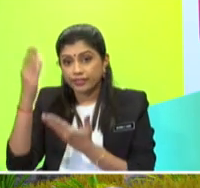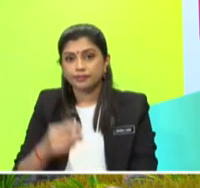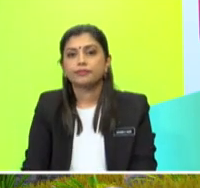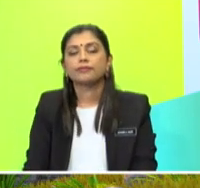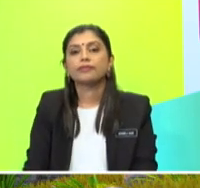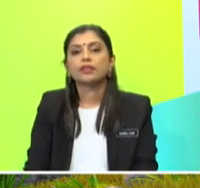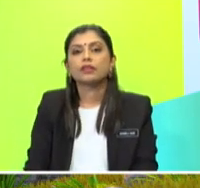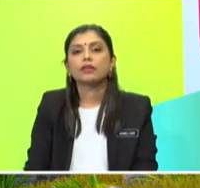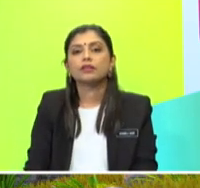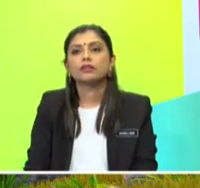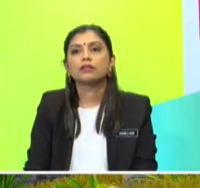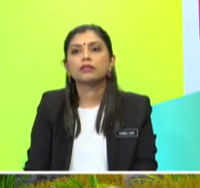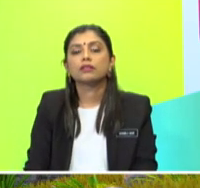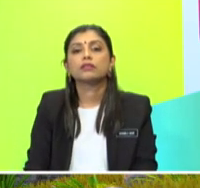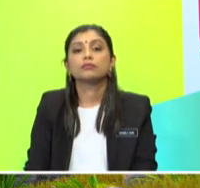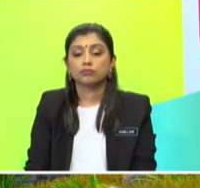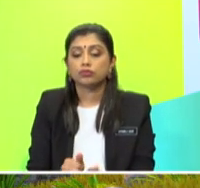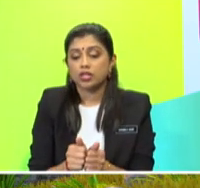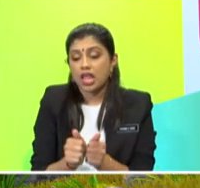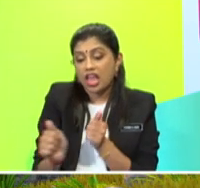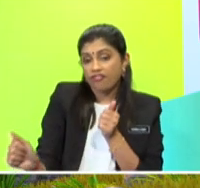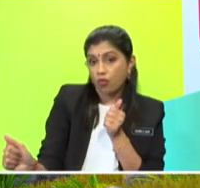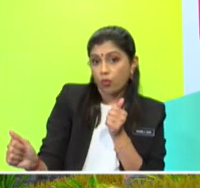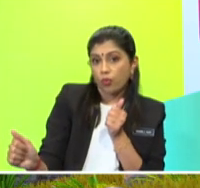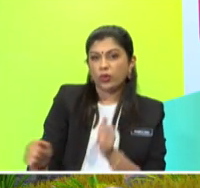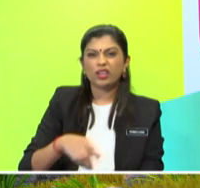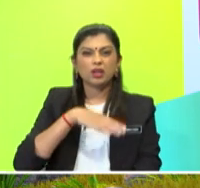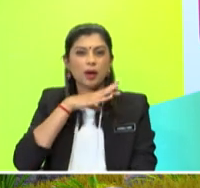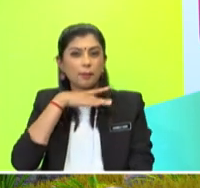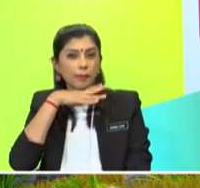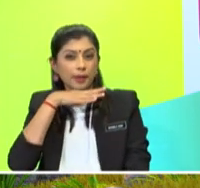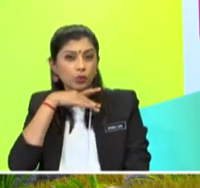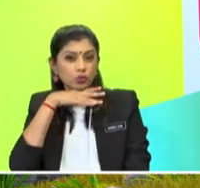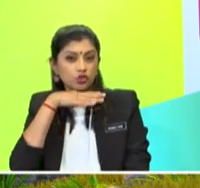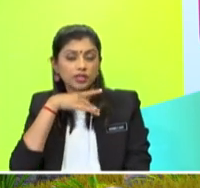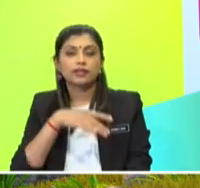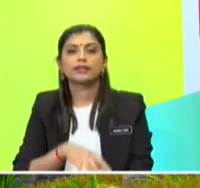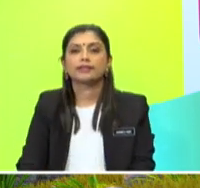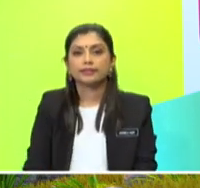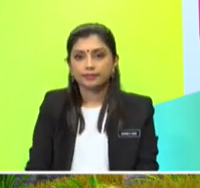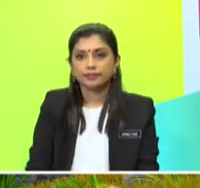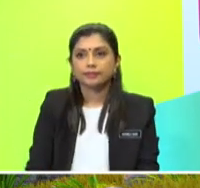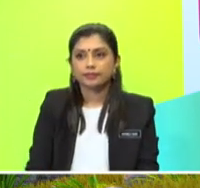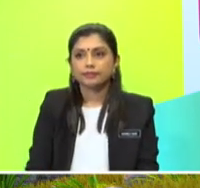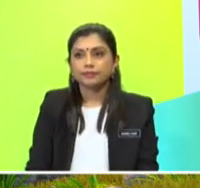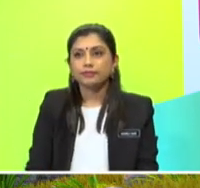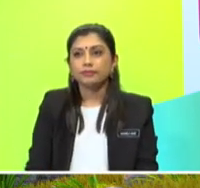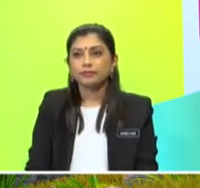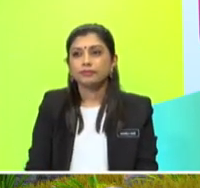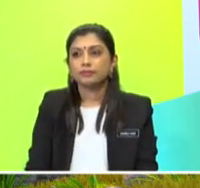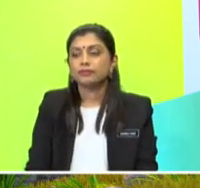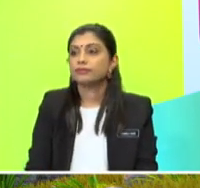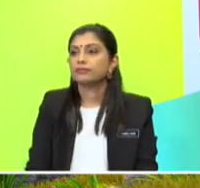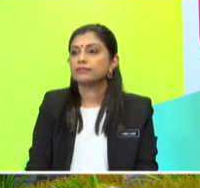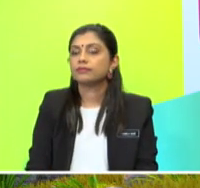can avoid pollution. Can avoid pollution. Very good, Sean. Can you see that, Sean? So